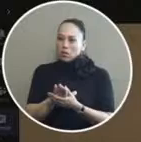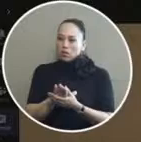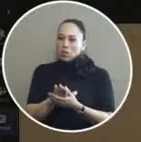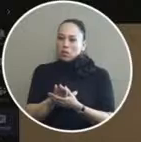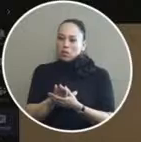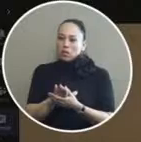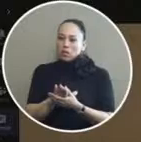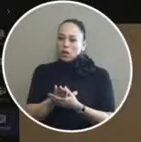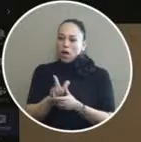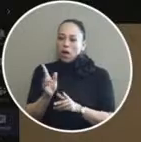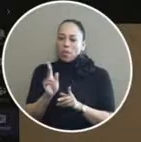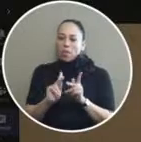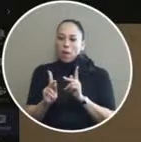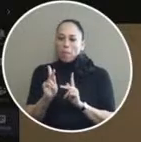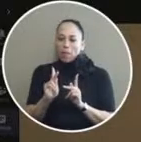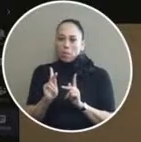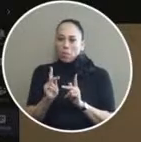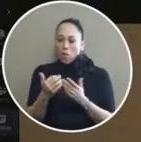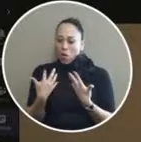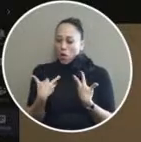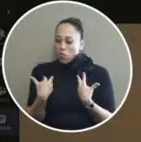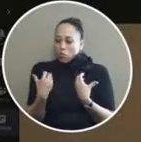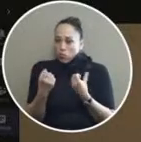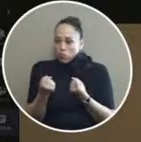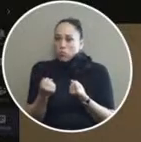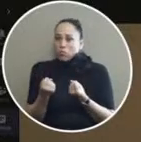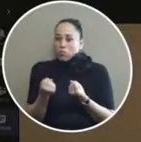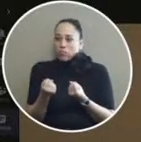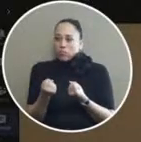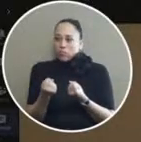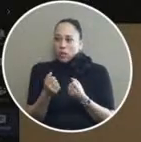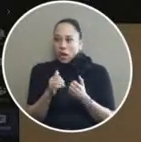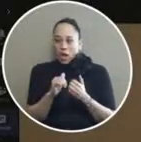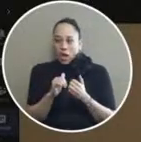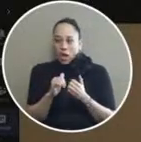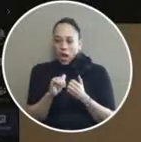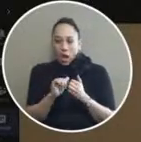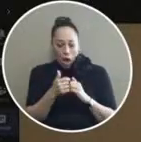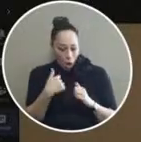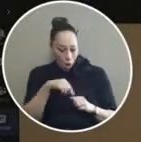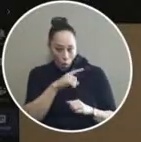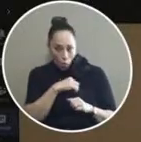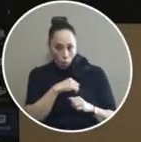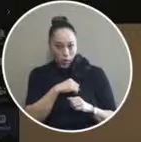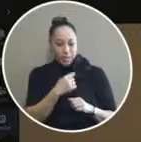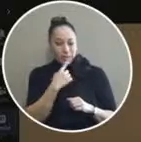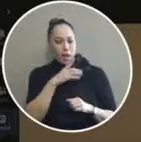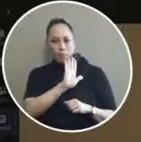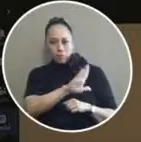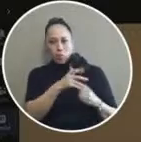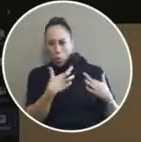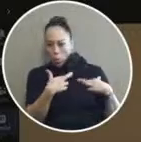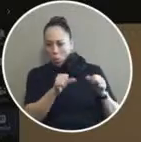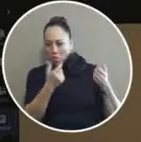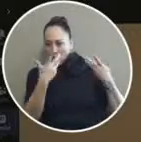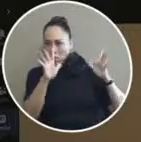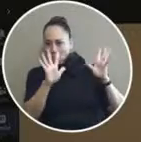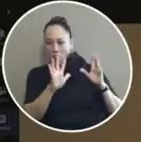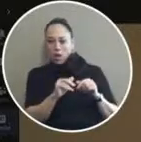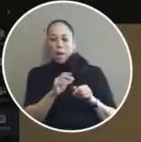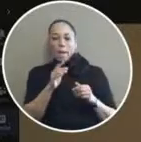that folks are recovered? The way that we consider patients that are recovered are based